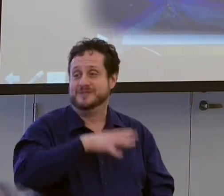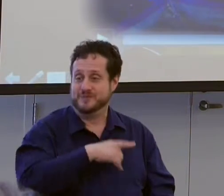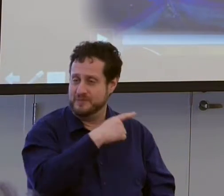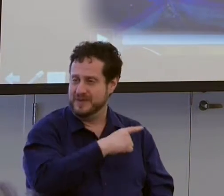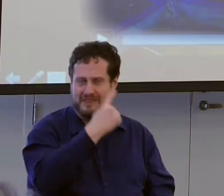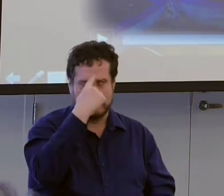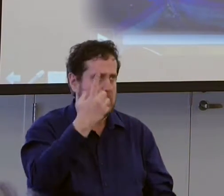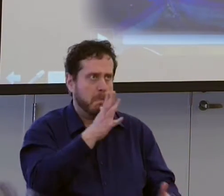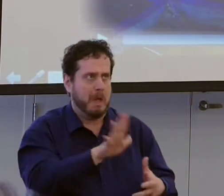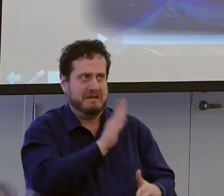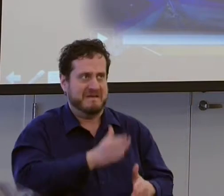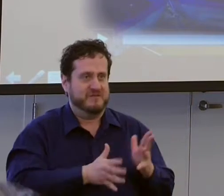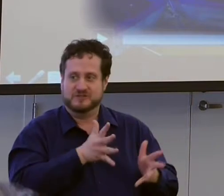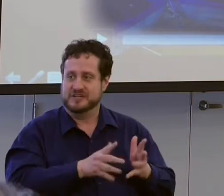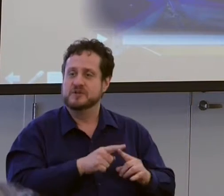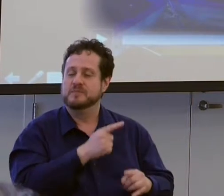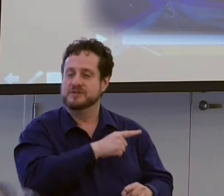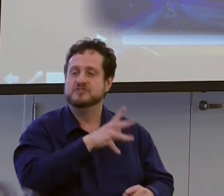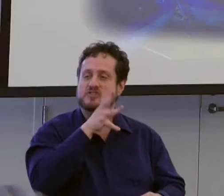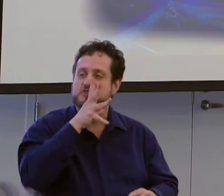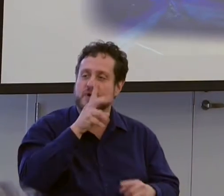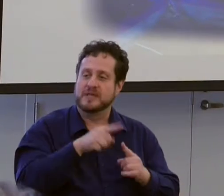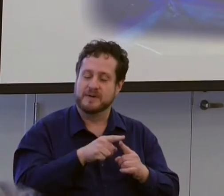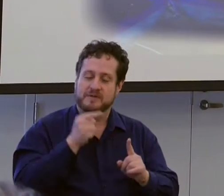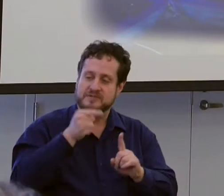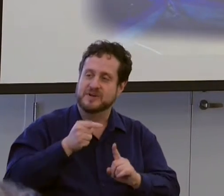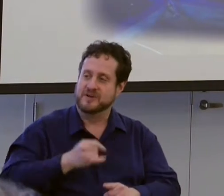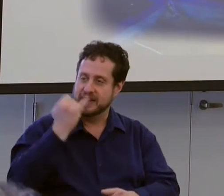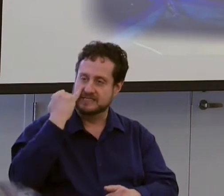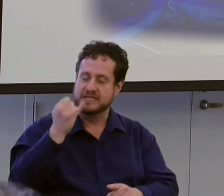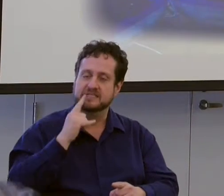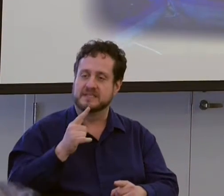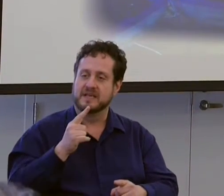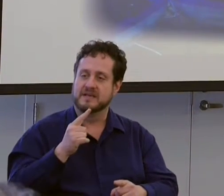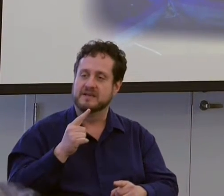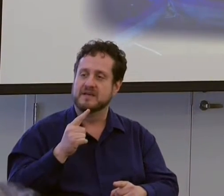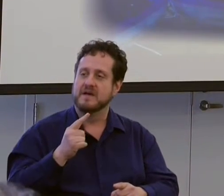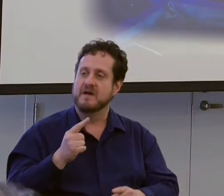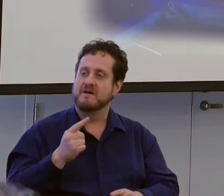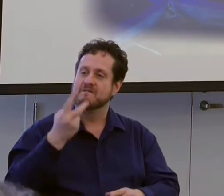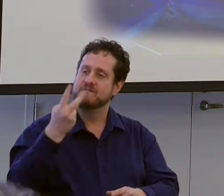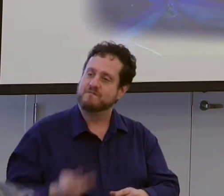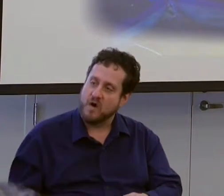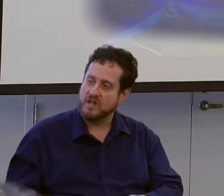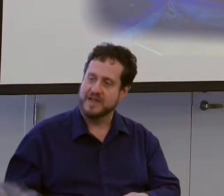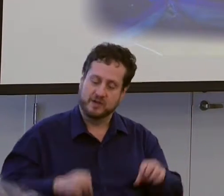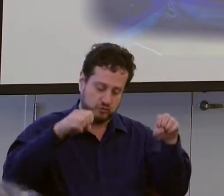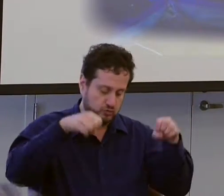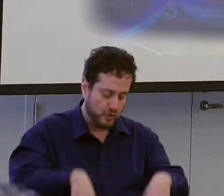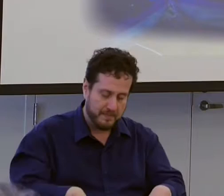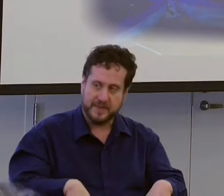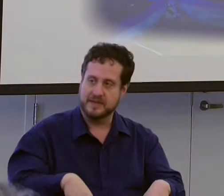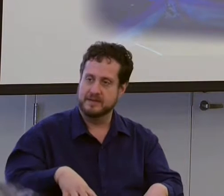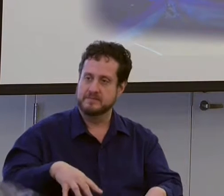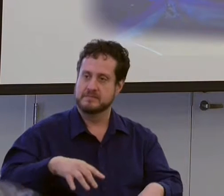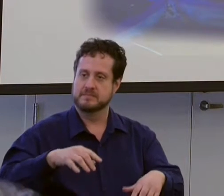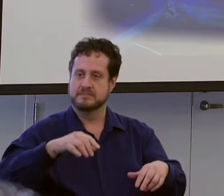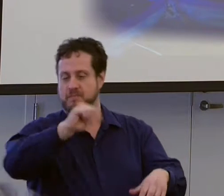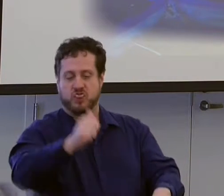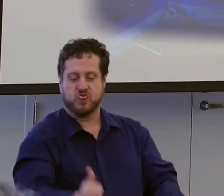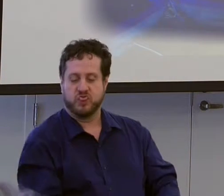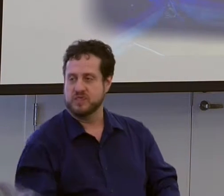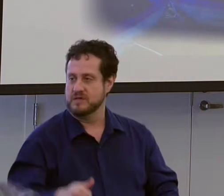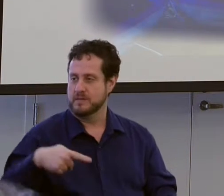is talking for target ideas like falling, dropping, plummeting. These are spatial words being used